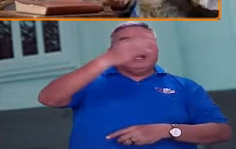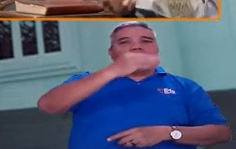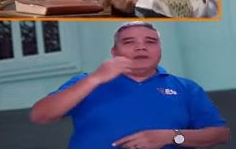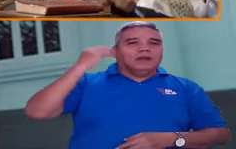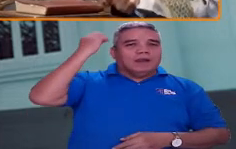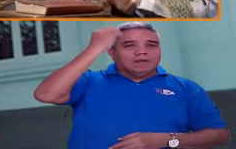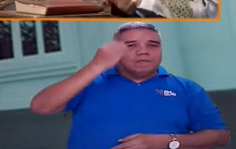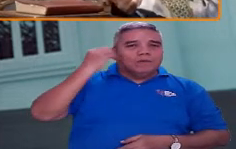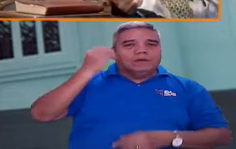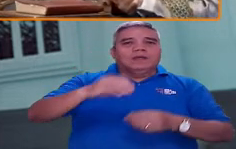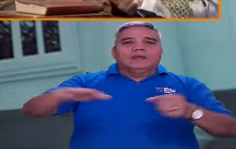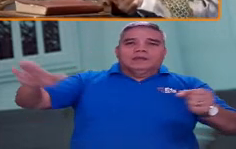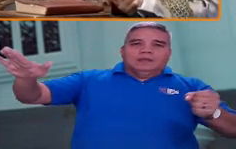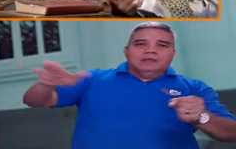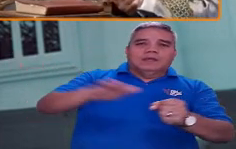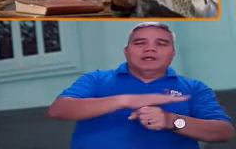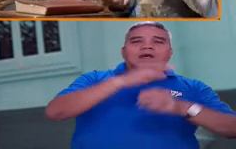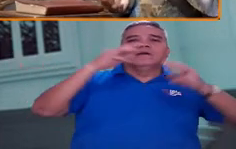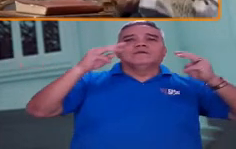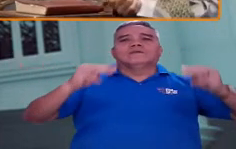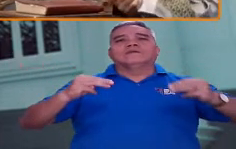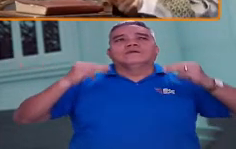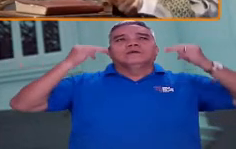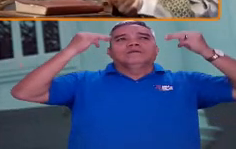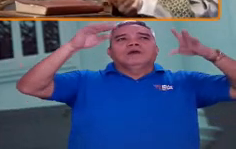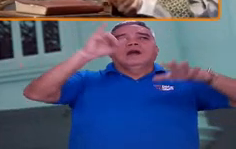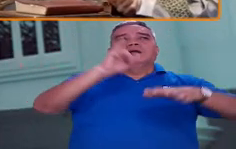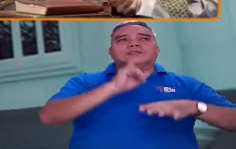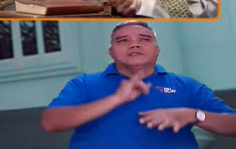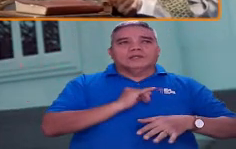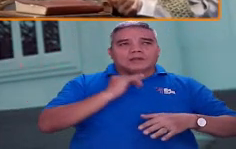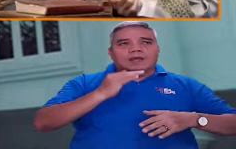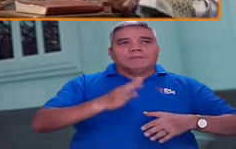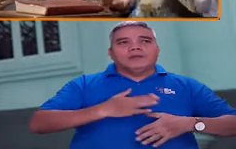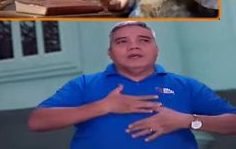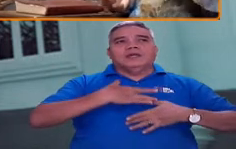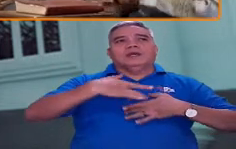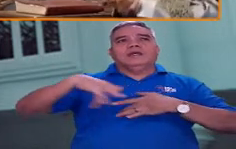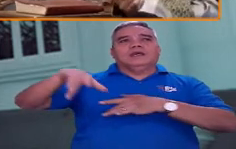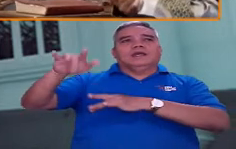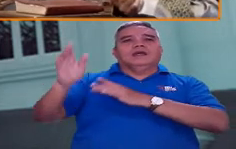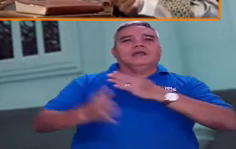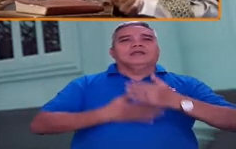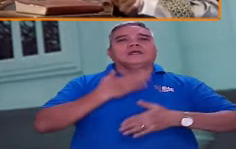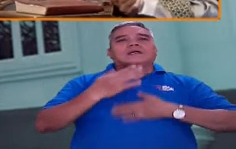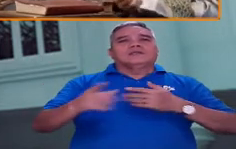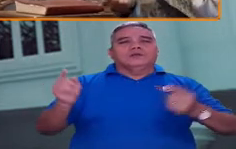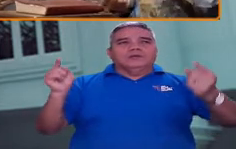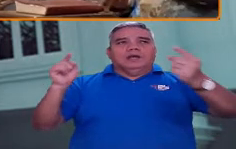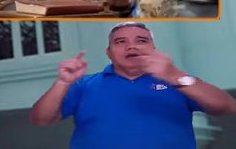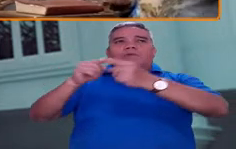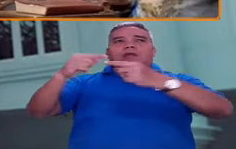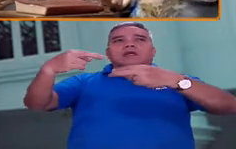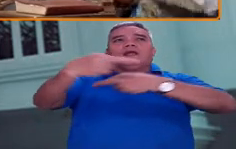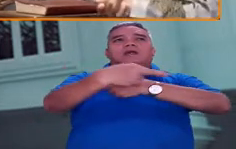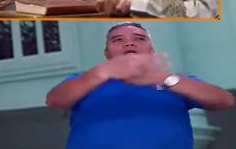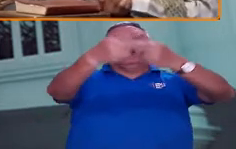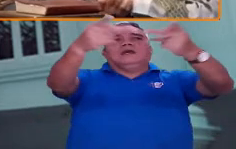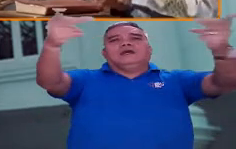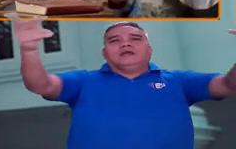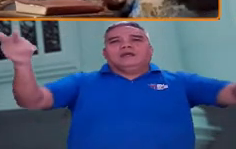a dreamer of good, yet not keep the Master I please. To the